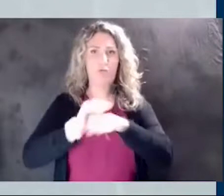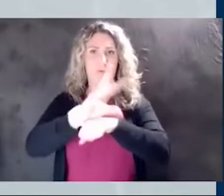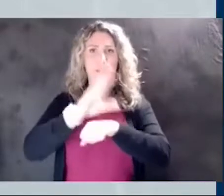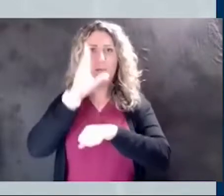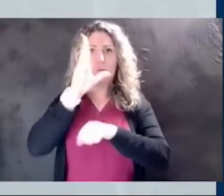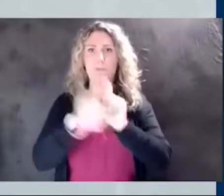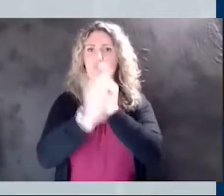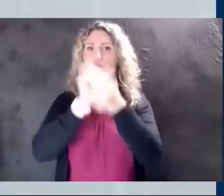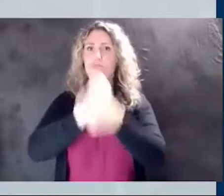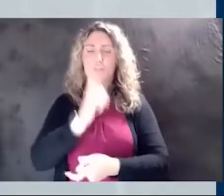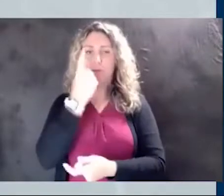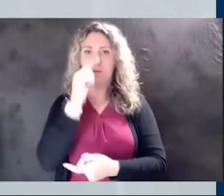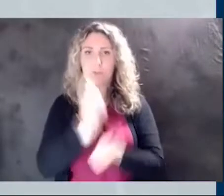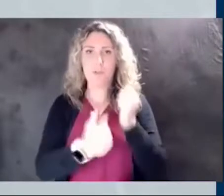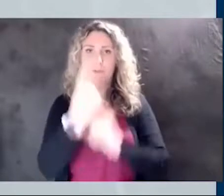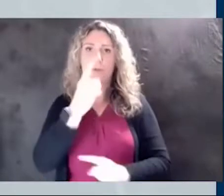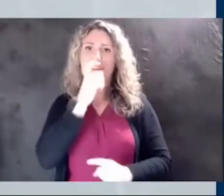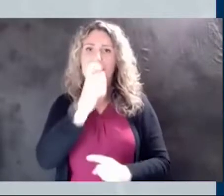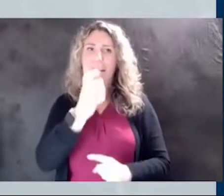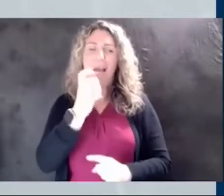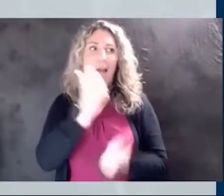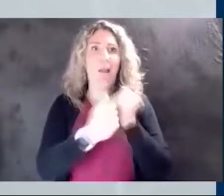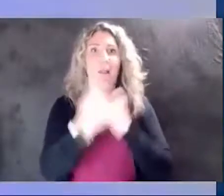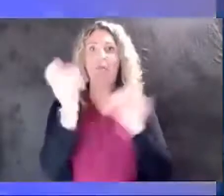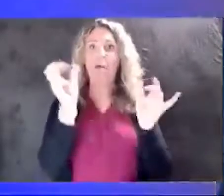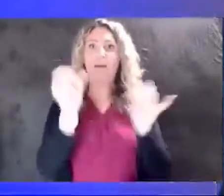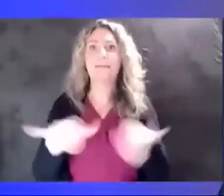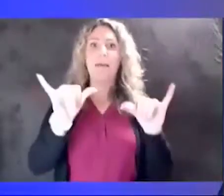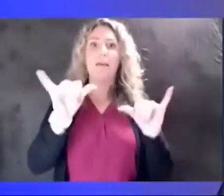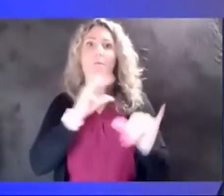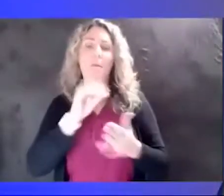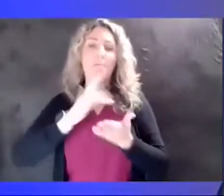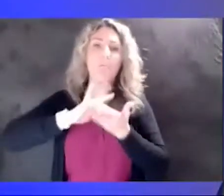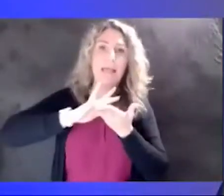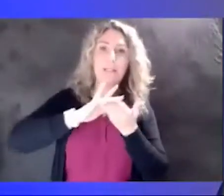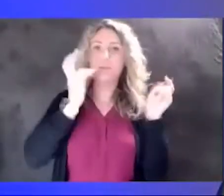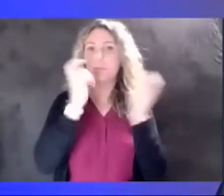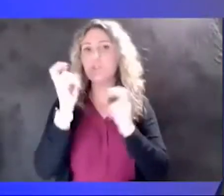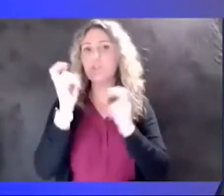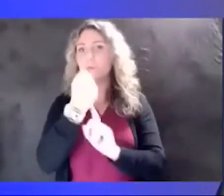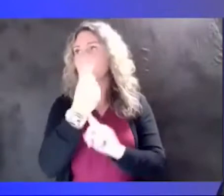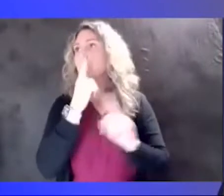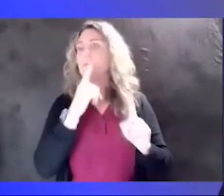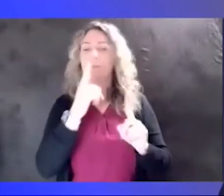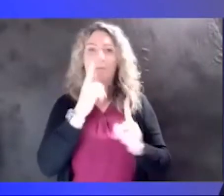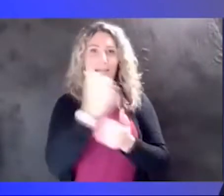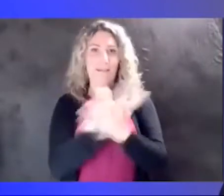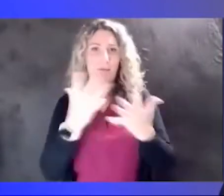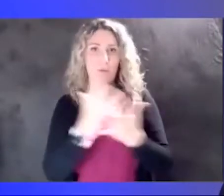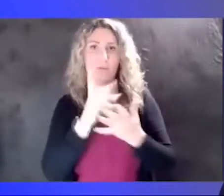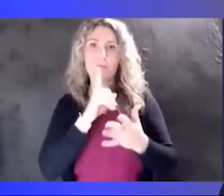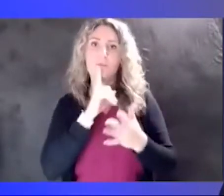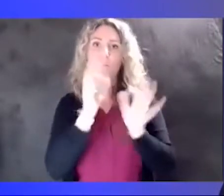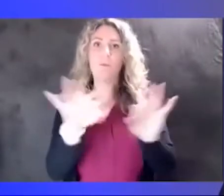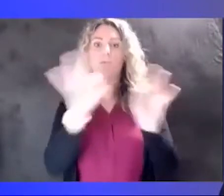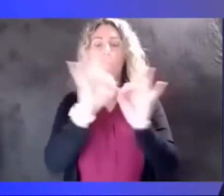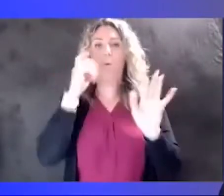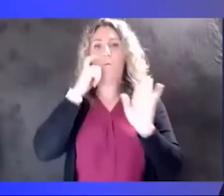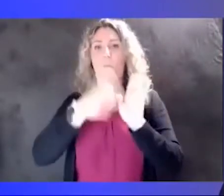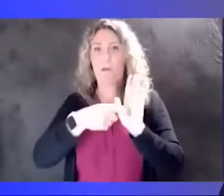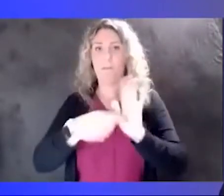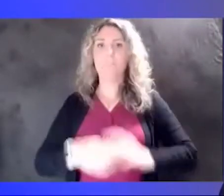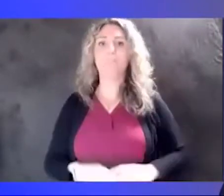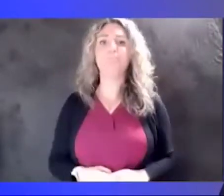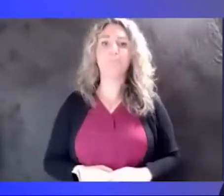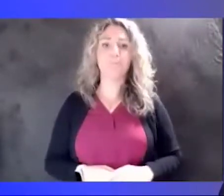us. We're not a one-size-fits-all in medical conditions and everything, so that's really important to recognize from the get-go.